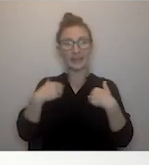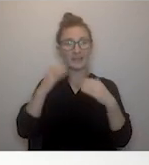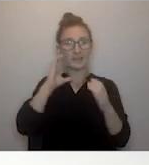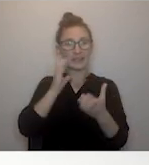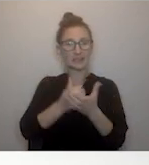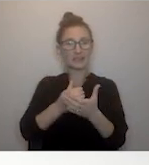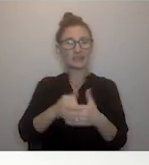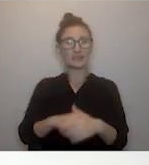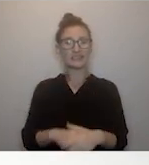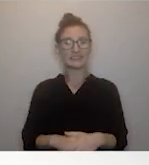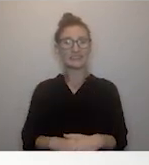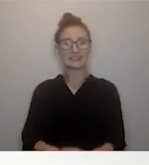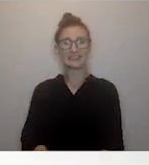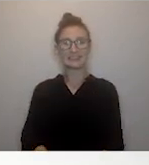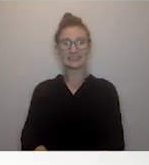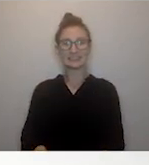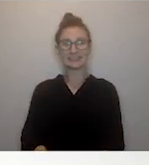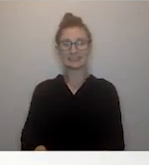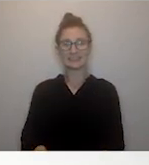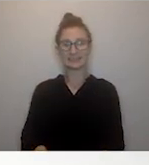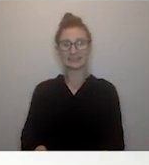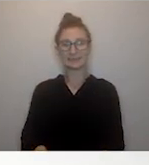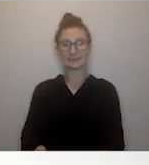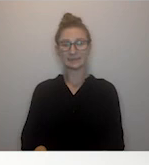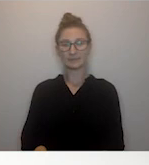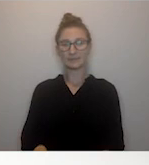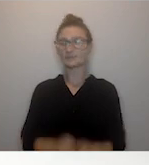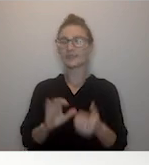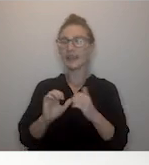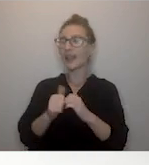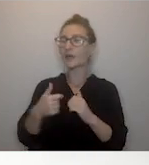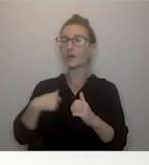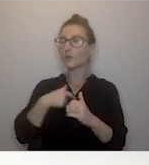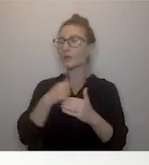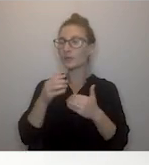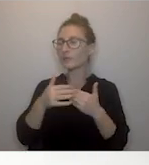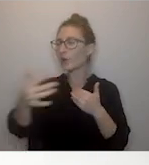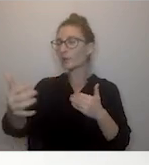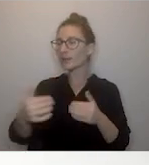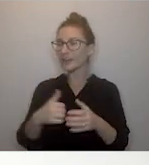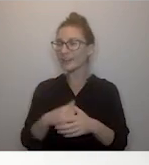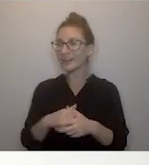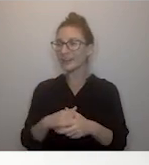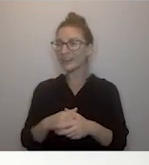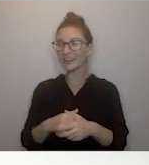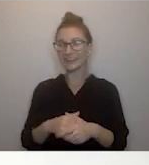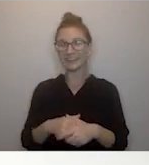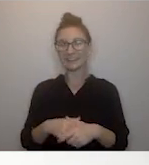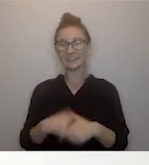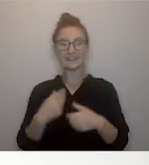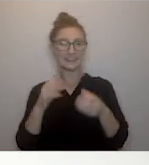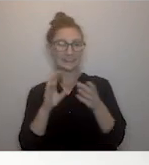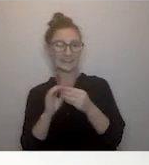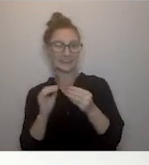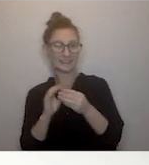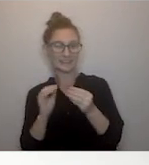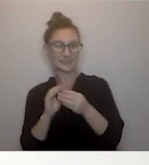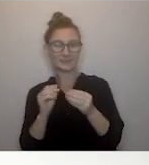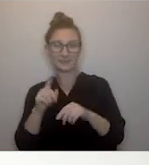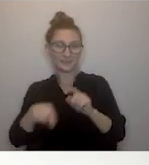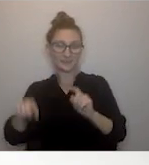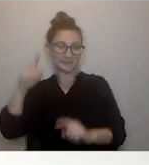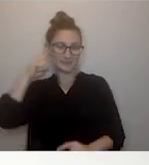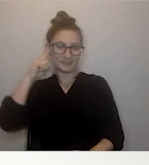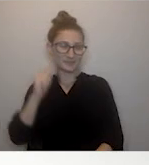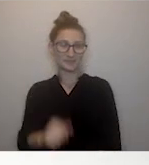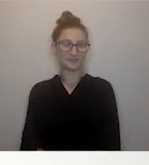seen it in one of our pictures. He was under the table. Okay. How do we move forward? Let us know This if is he important. could get a donut if he